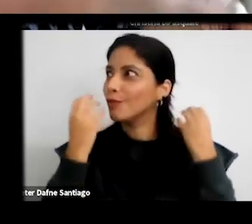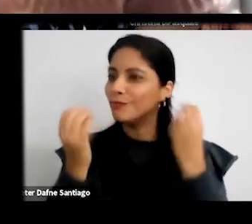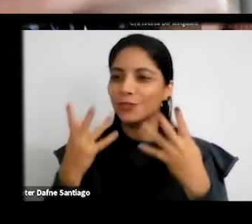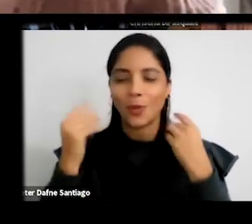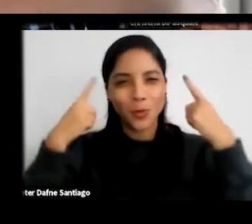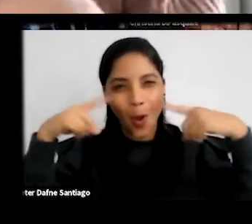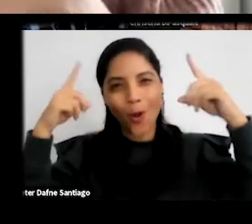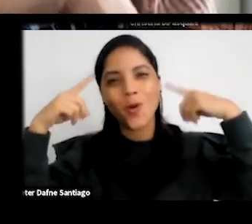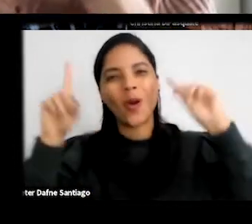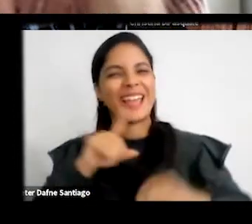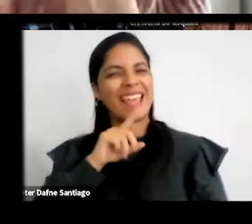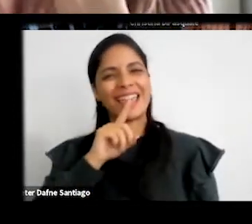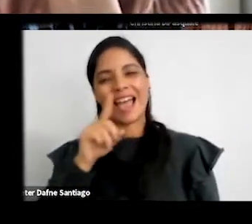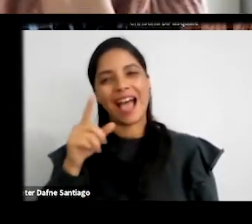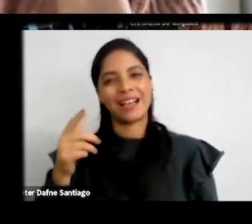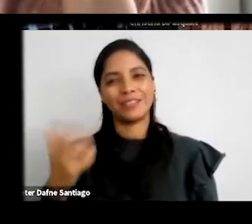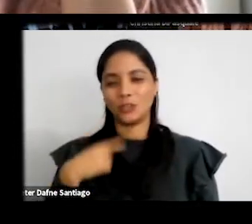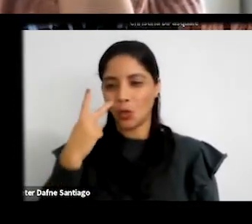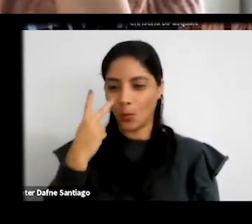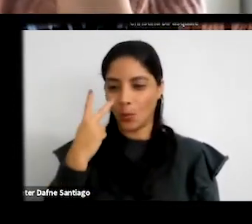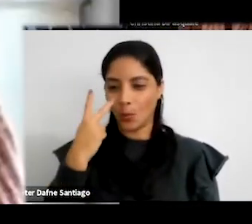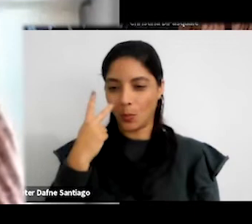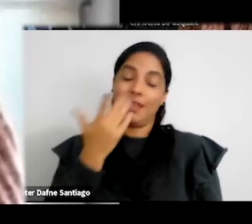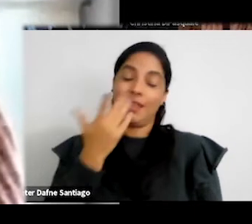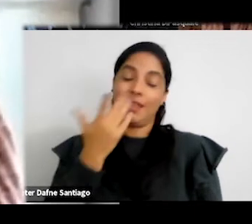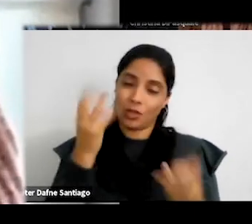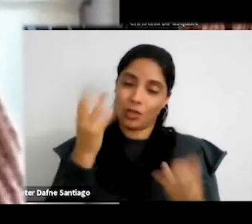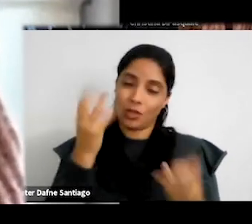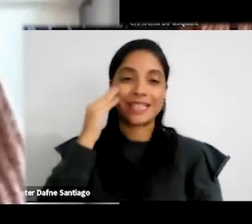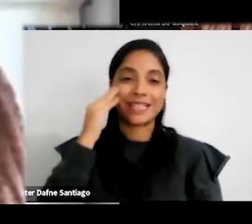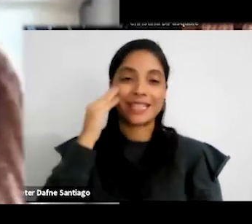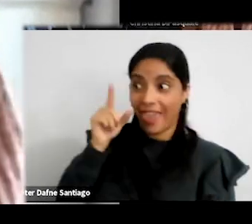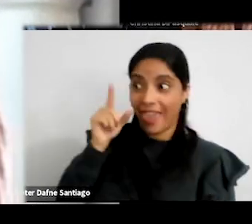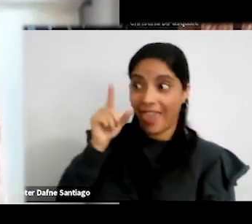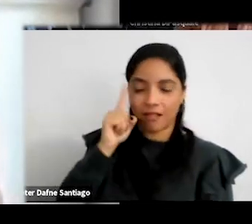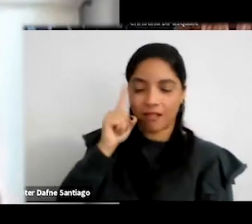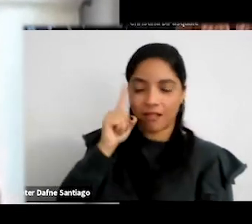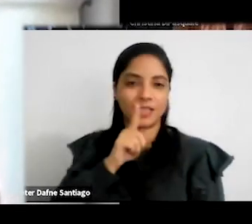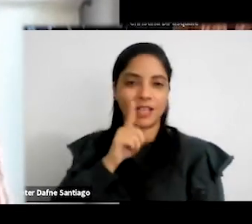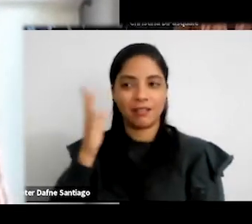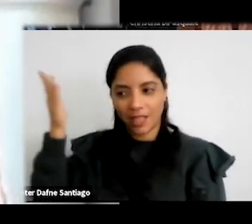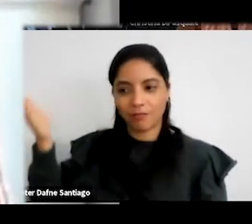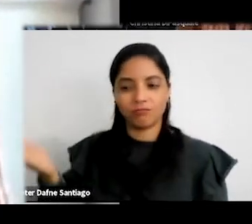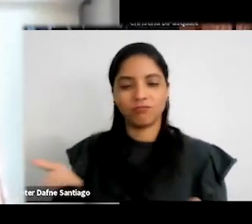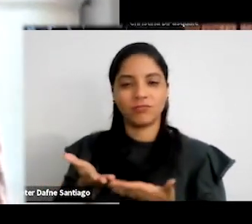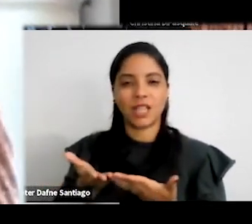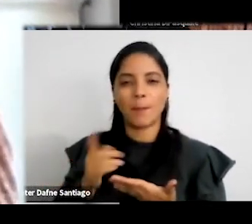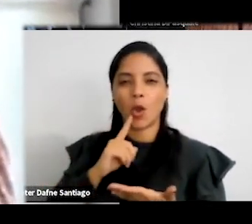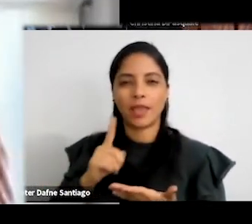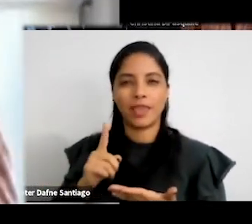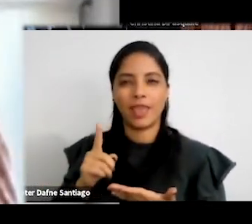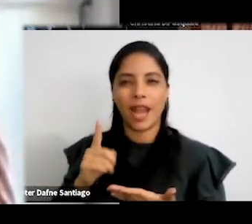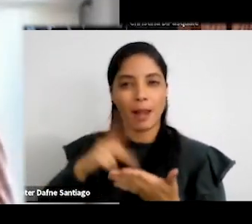that people know. Every time I say that, she was a part of the show, everyone's like, what? Dilcia Pagan was on Realidades? I'm like,